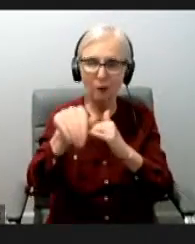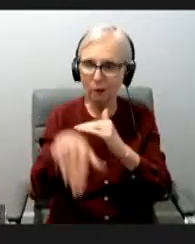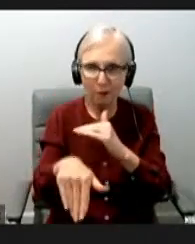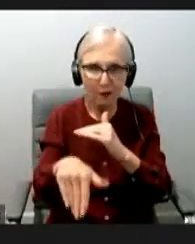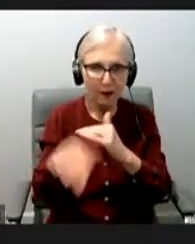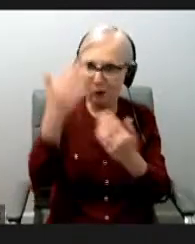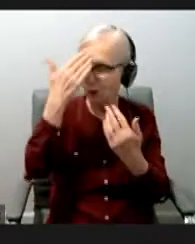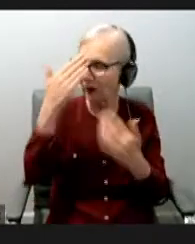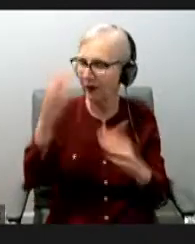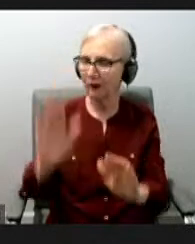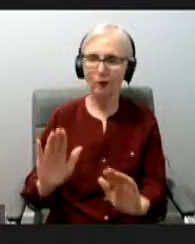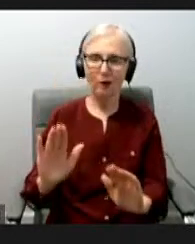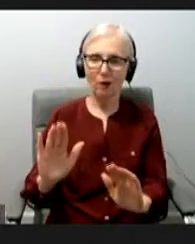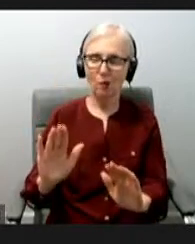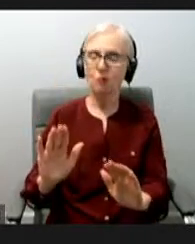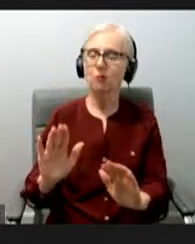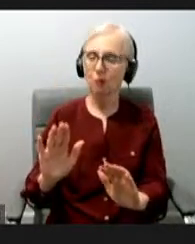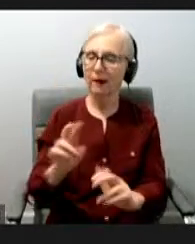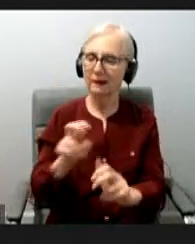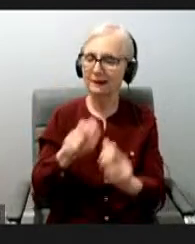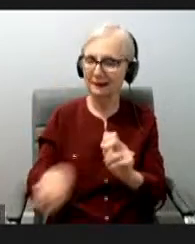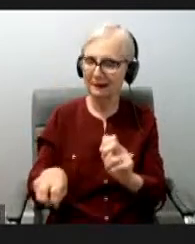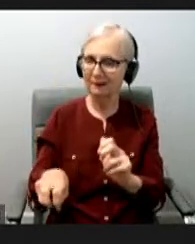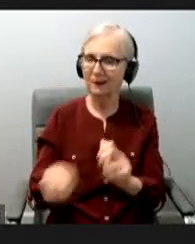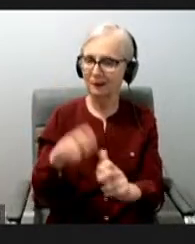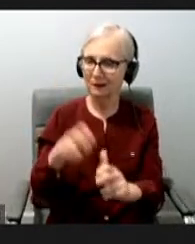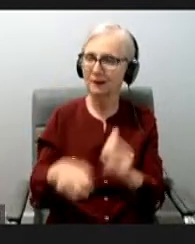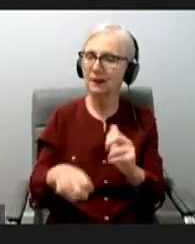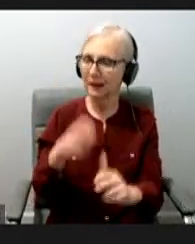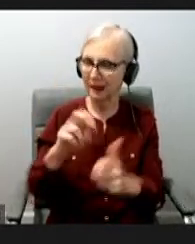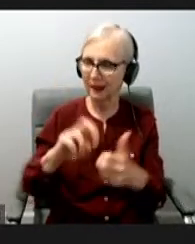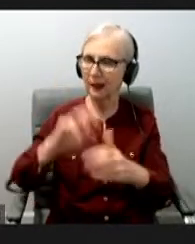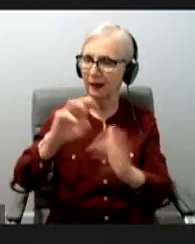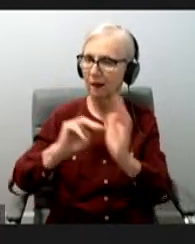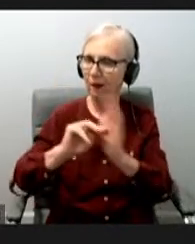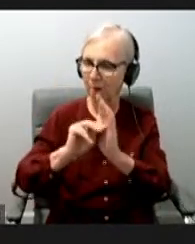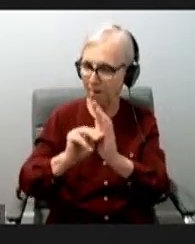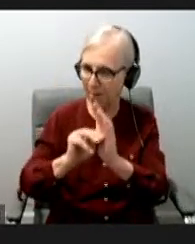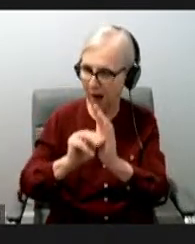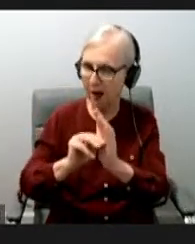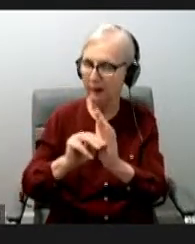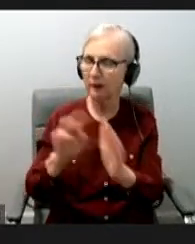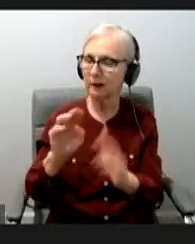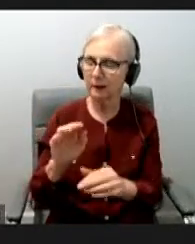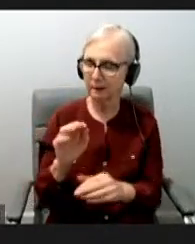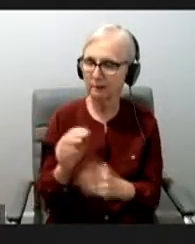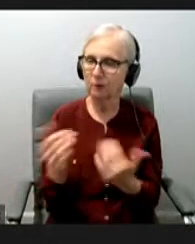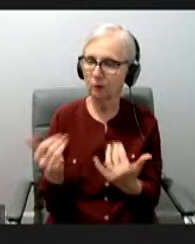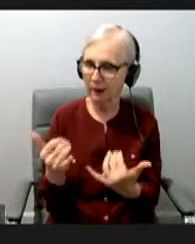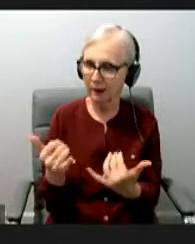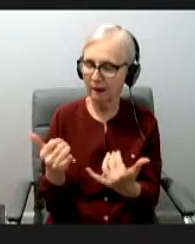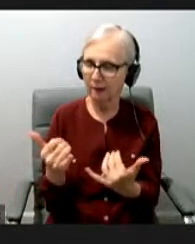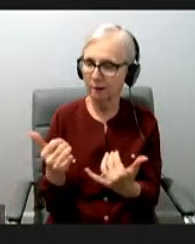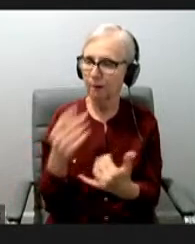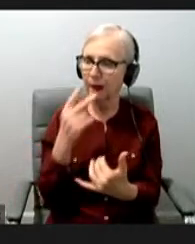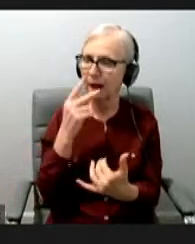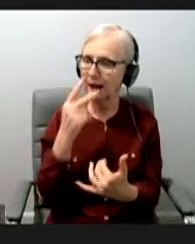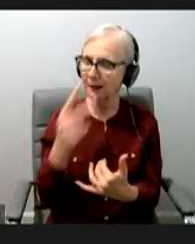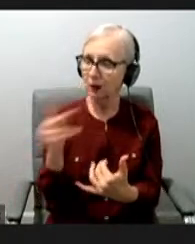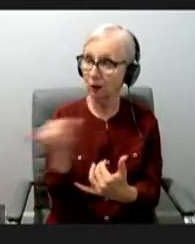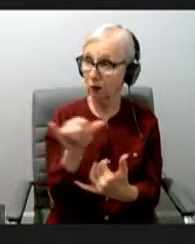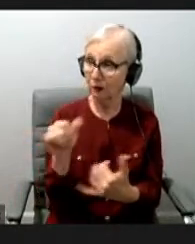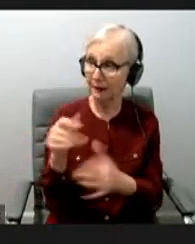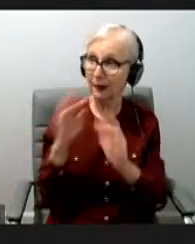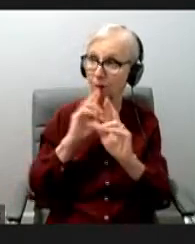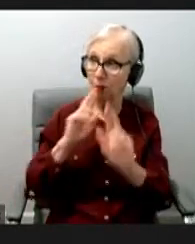uncertainty in some of the modeling work that we're doing right now and trying to understand what shorter term trends do look like. But I saw those same reports that you